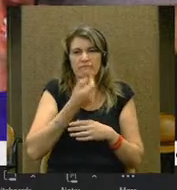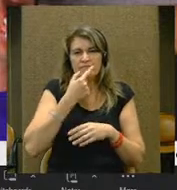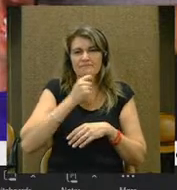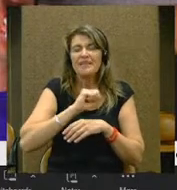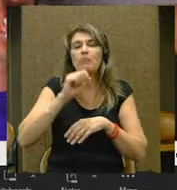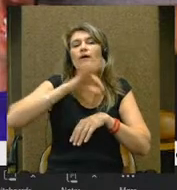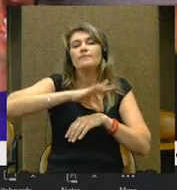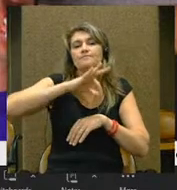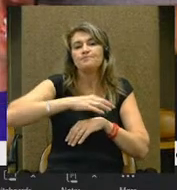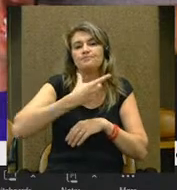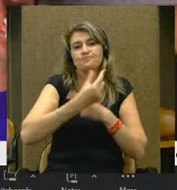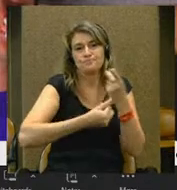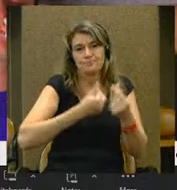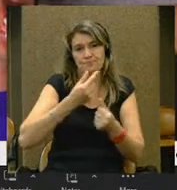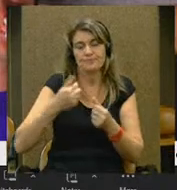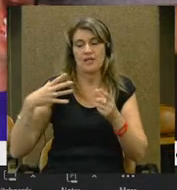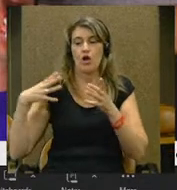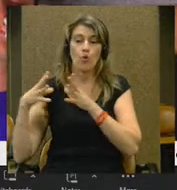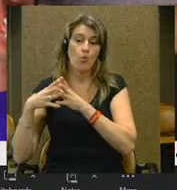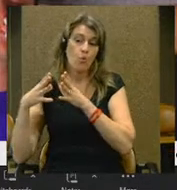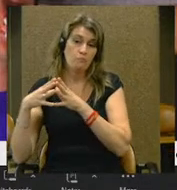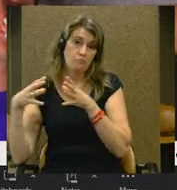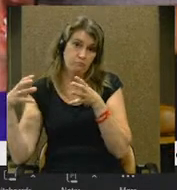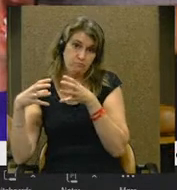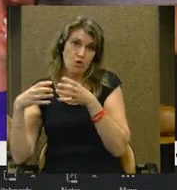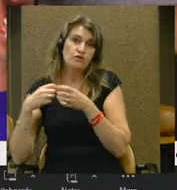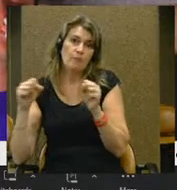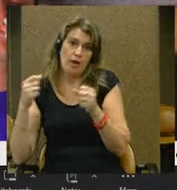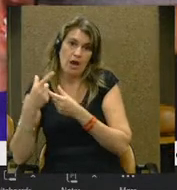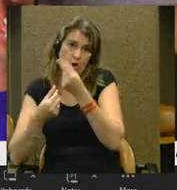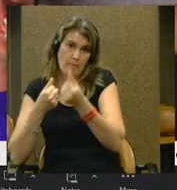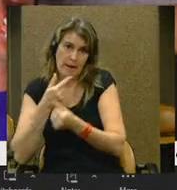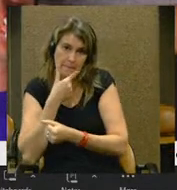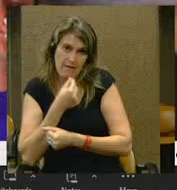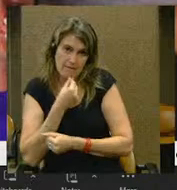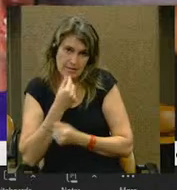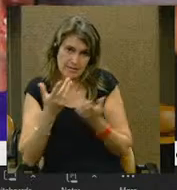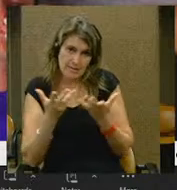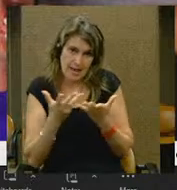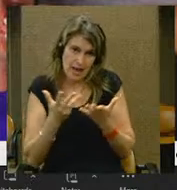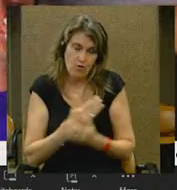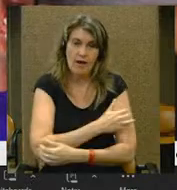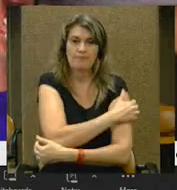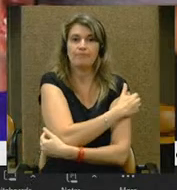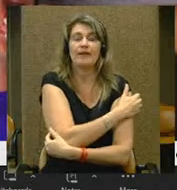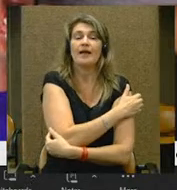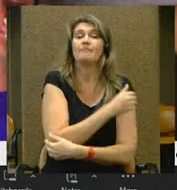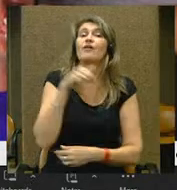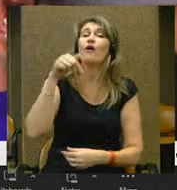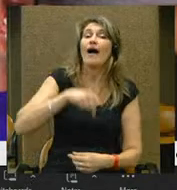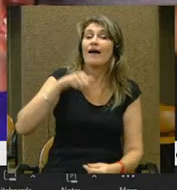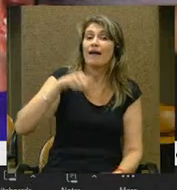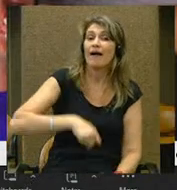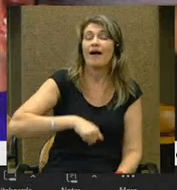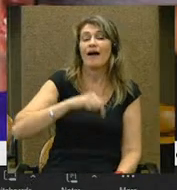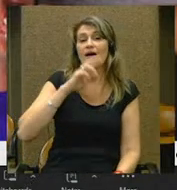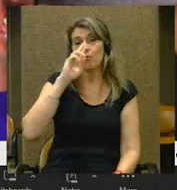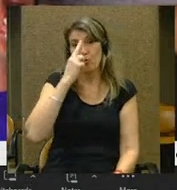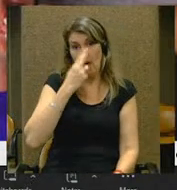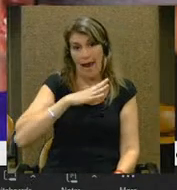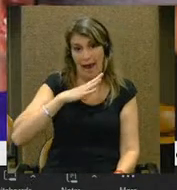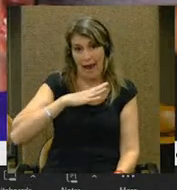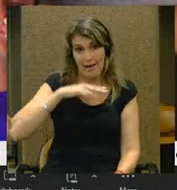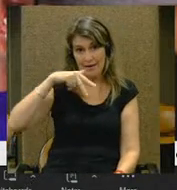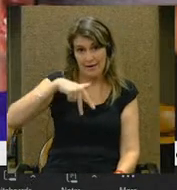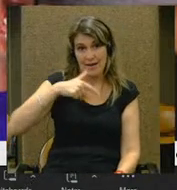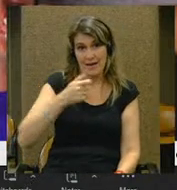to this. So that's important. That's another thing. I don't know what the availability is of naloxone in Uruguay or in other parts of South America,